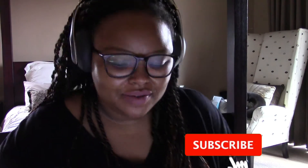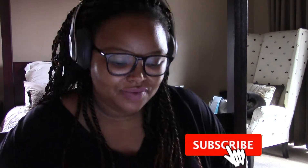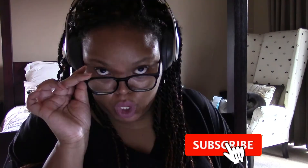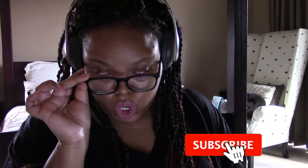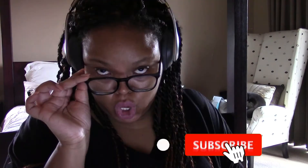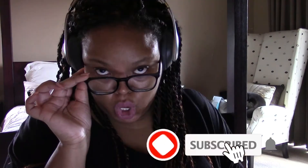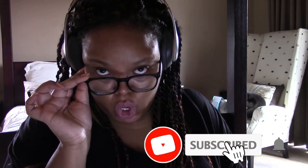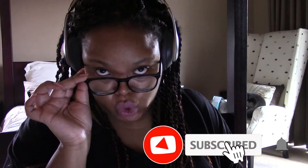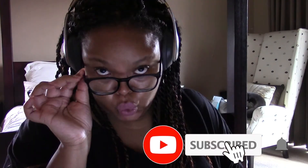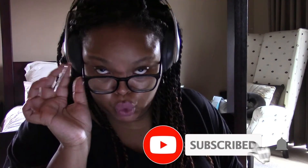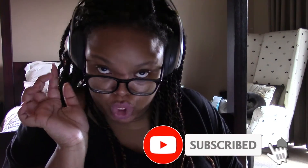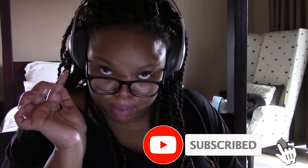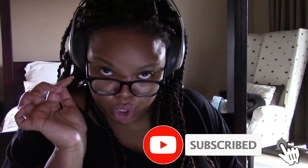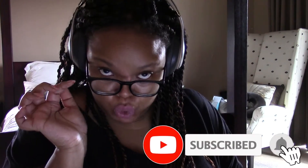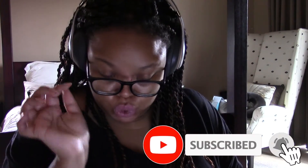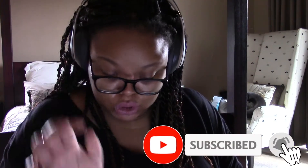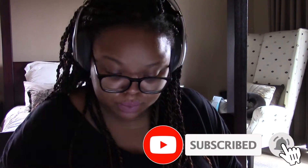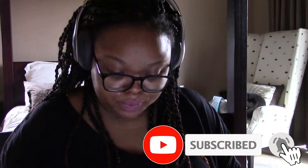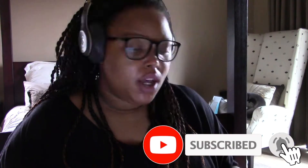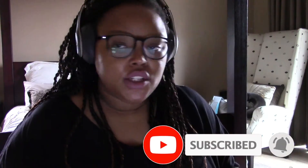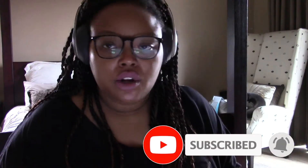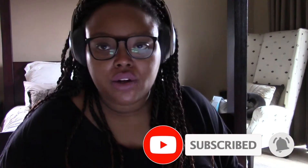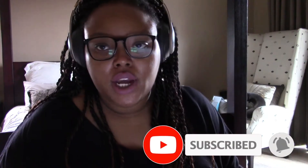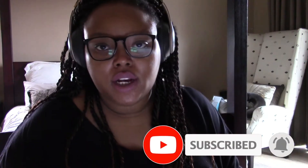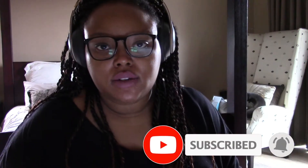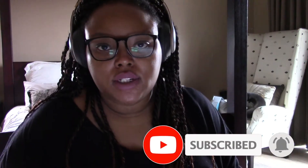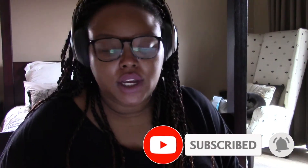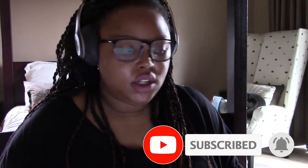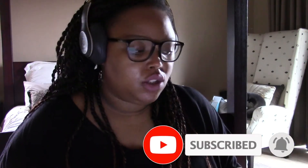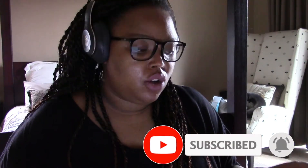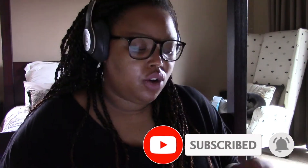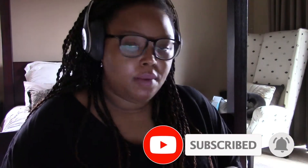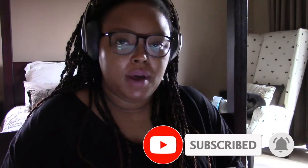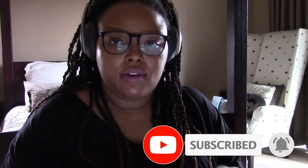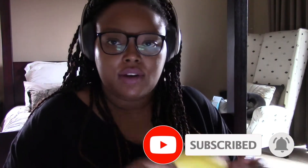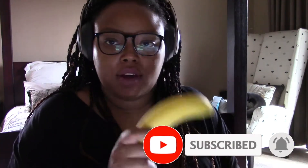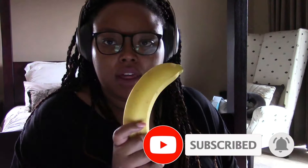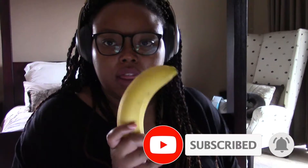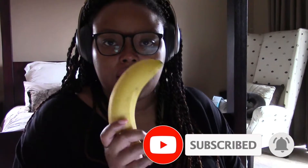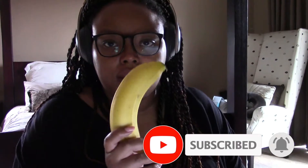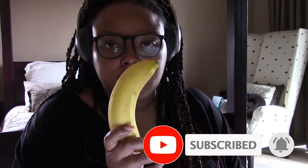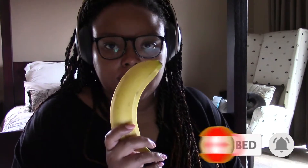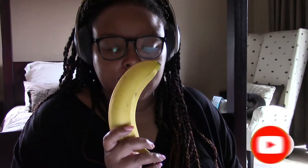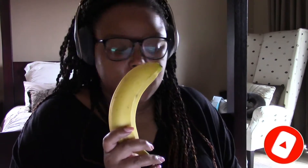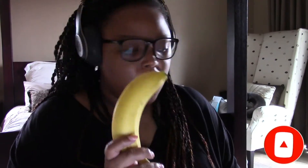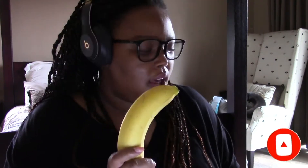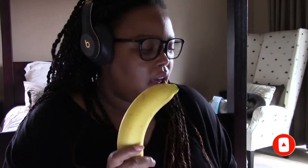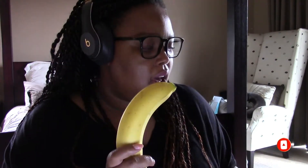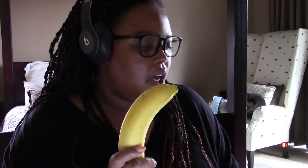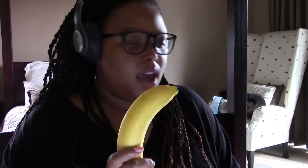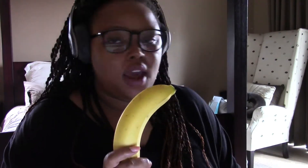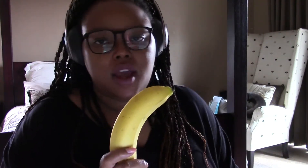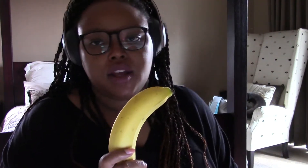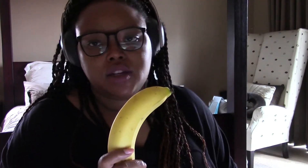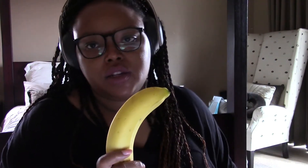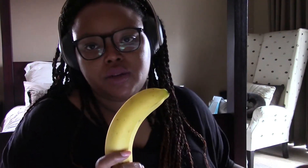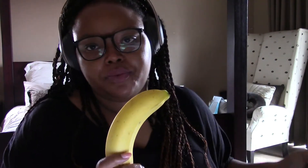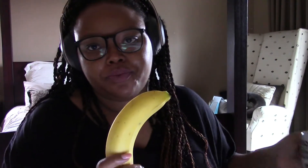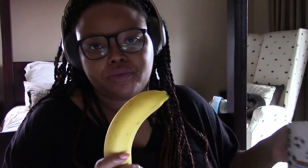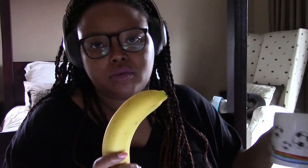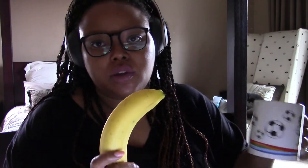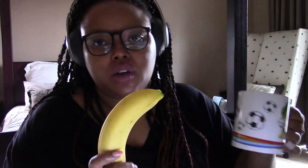Hi! We are on work mode. It's a low calorie day, so I'm having this